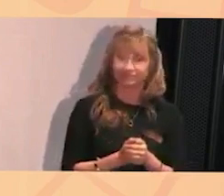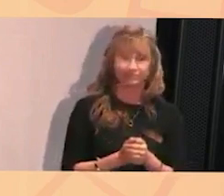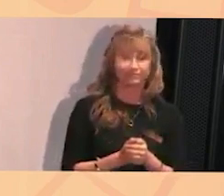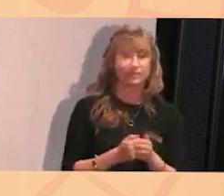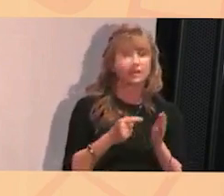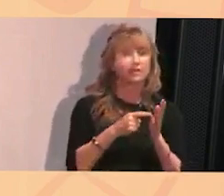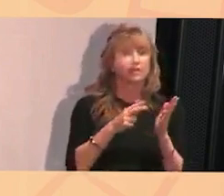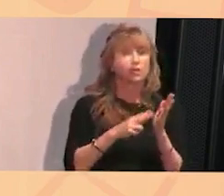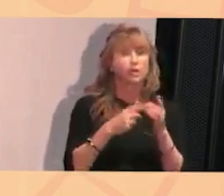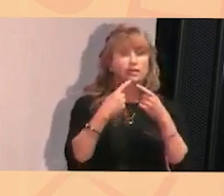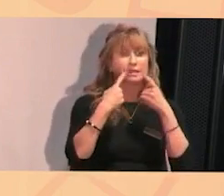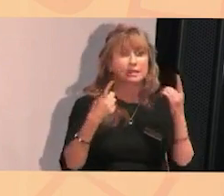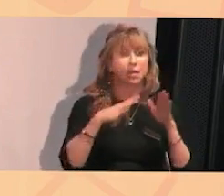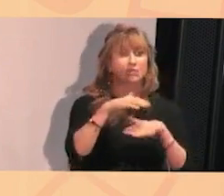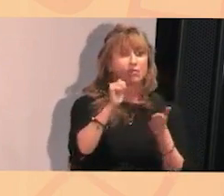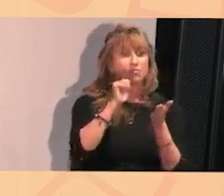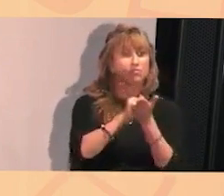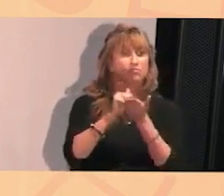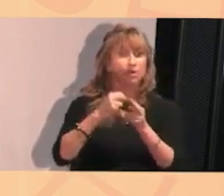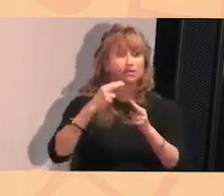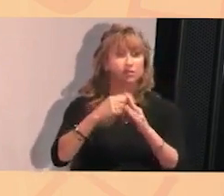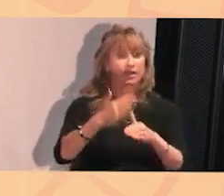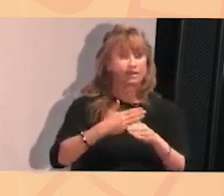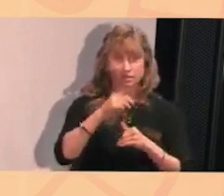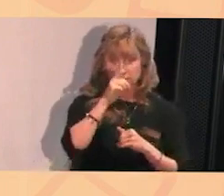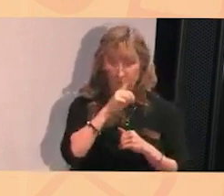United Nations Declaration on the Rights of Indigenous People.